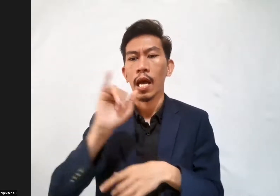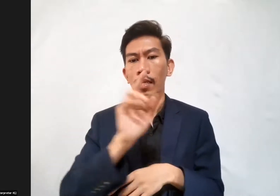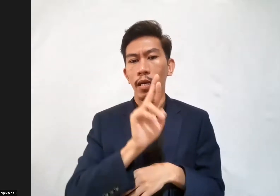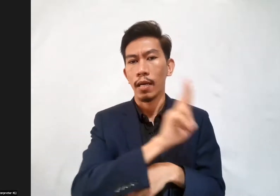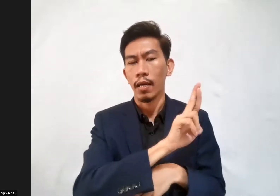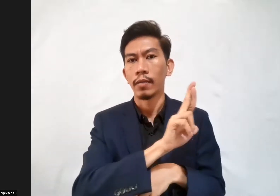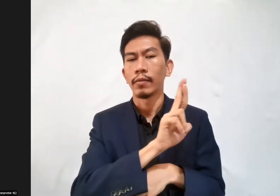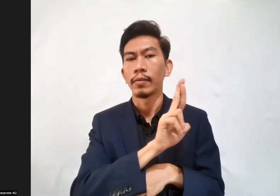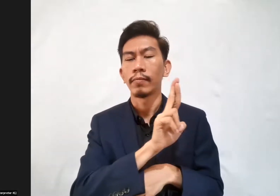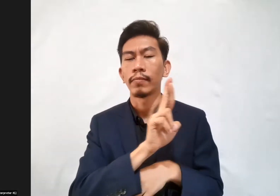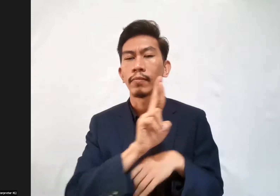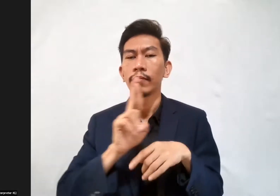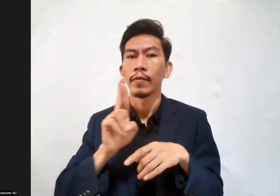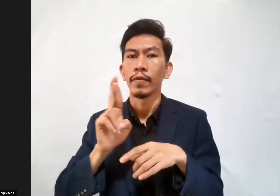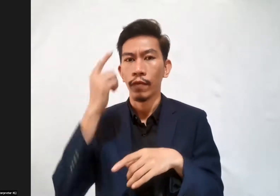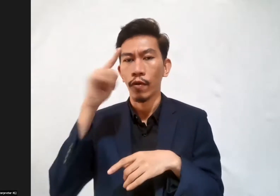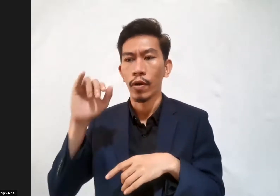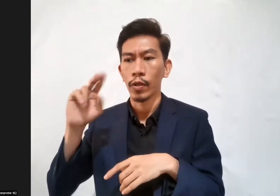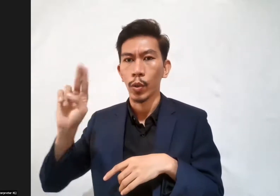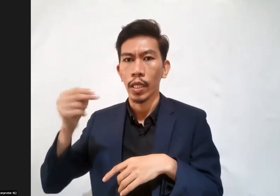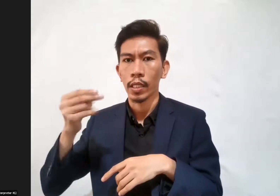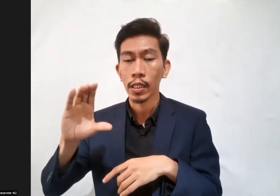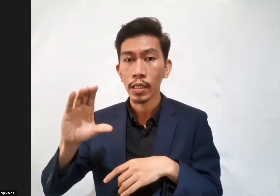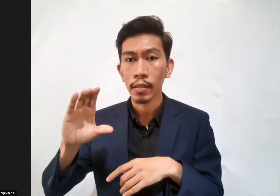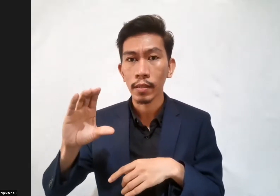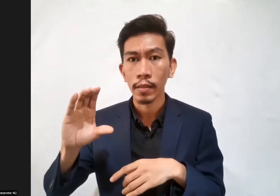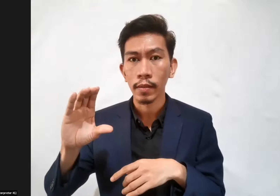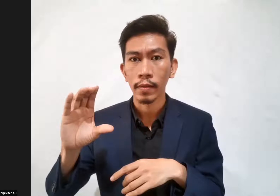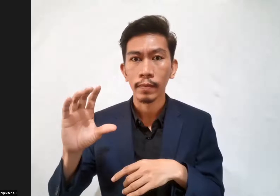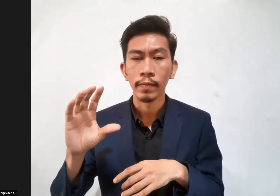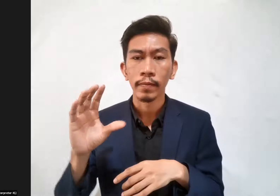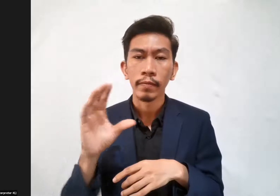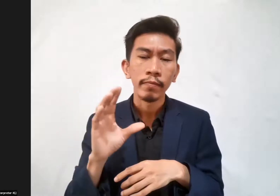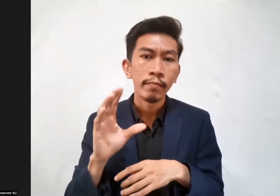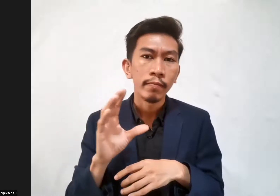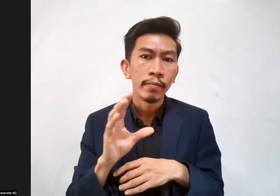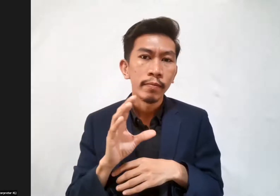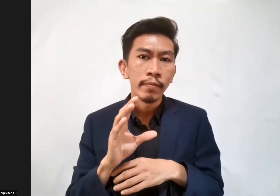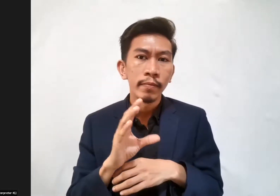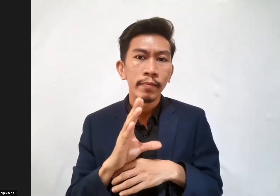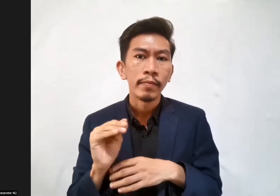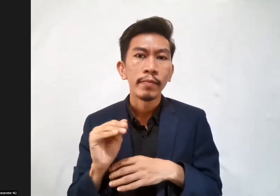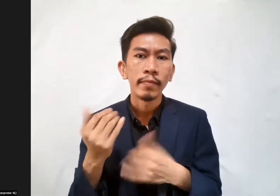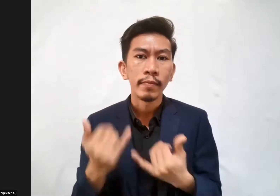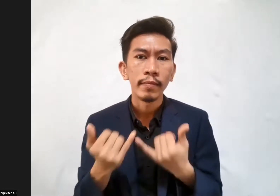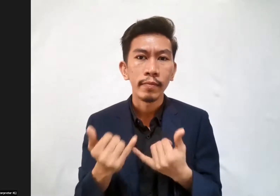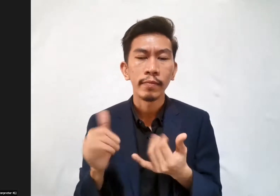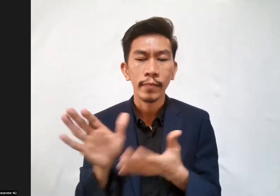universal healthcare mentioned no copay. And allow me to shed a little bit